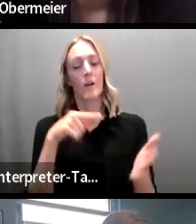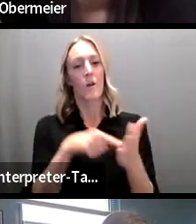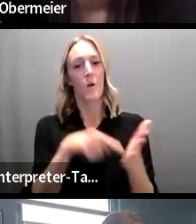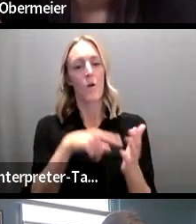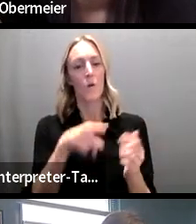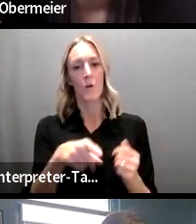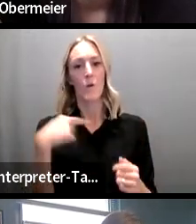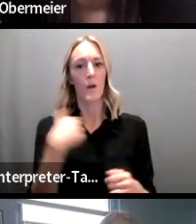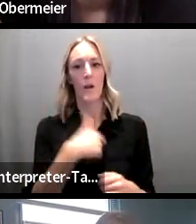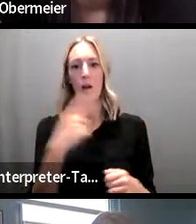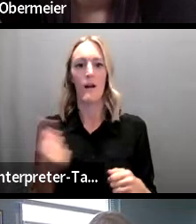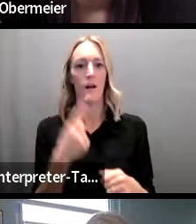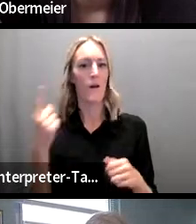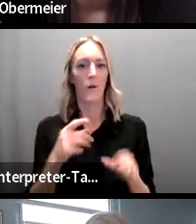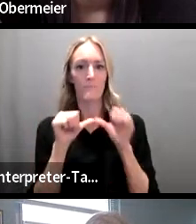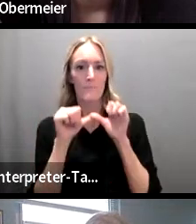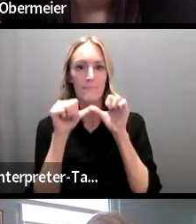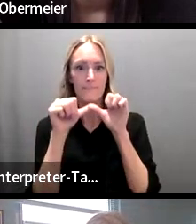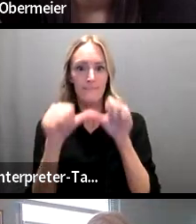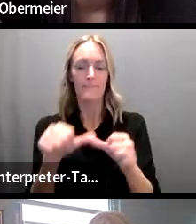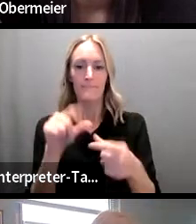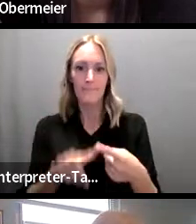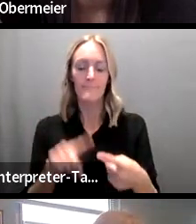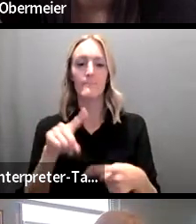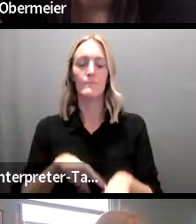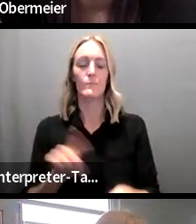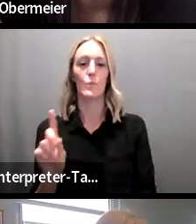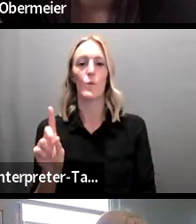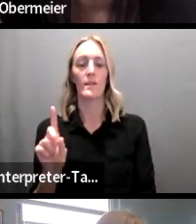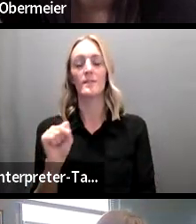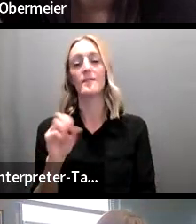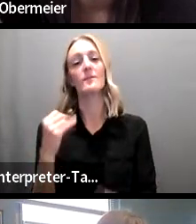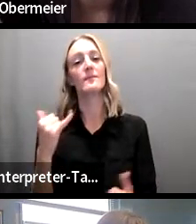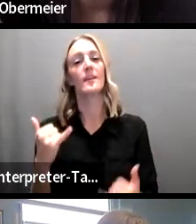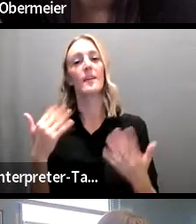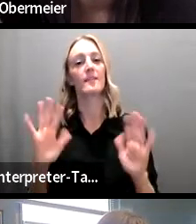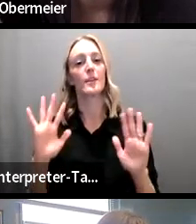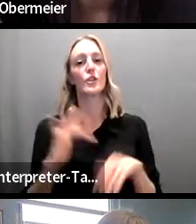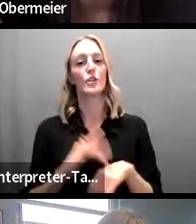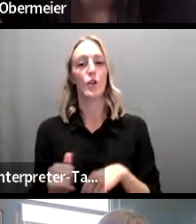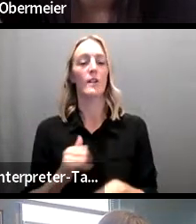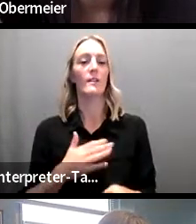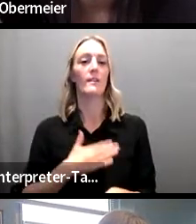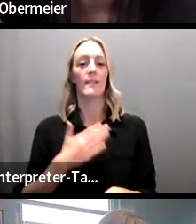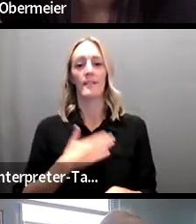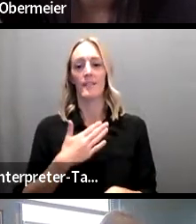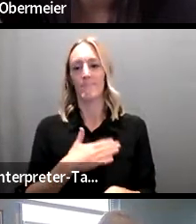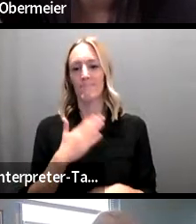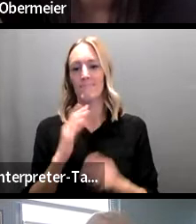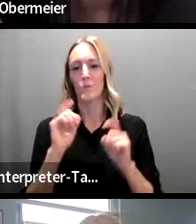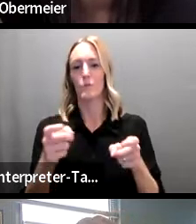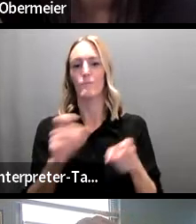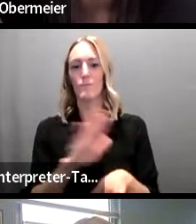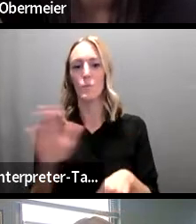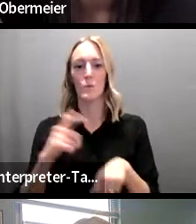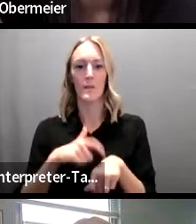like talk right up to 1 o'clock. So I'm glad we have a few minutes to give back.